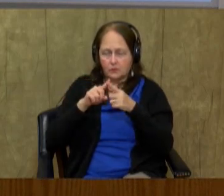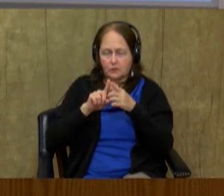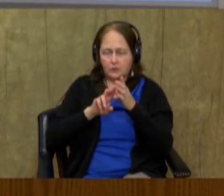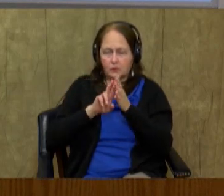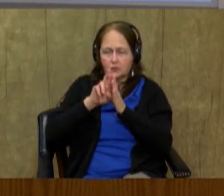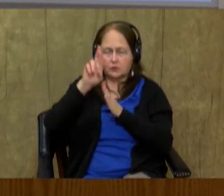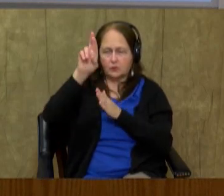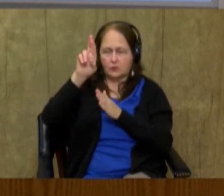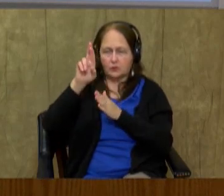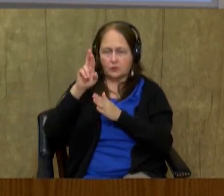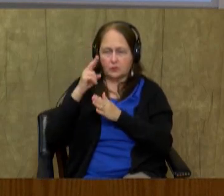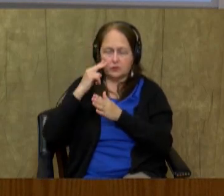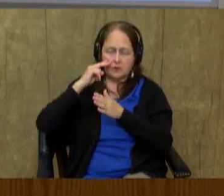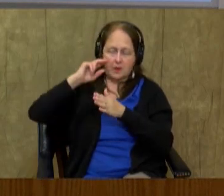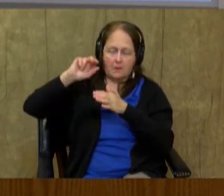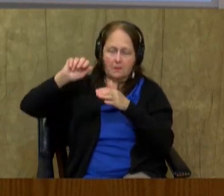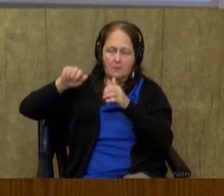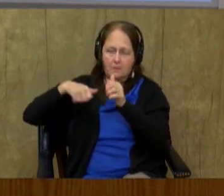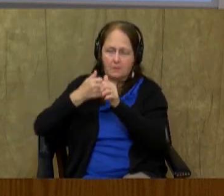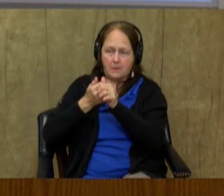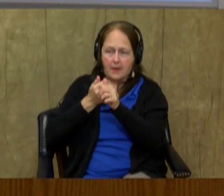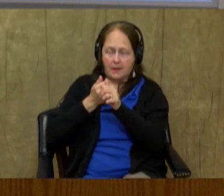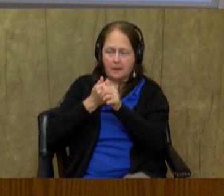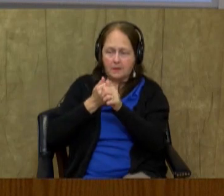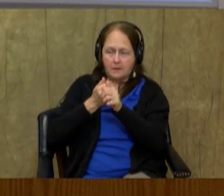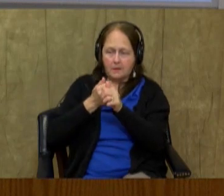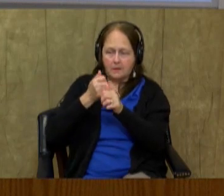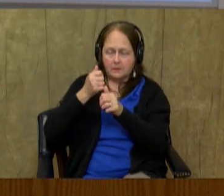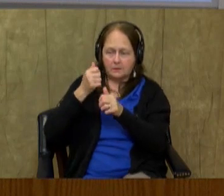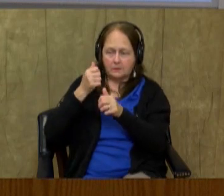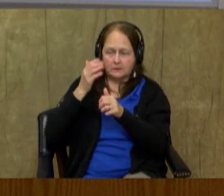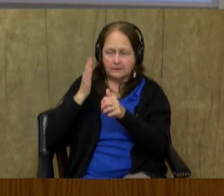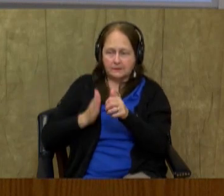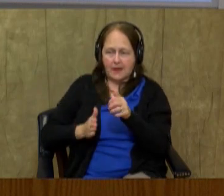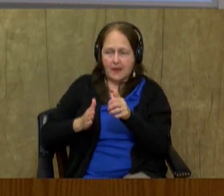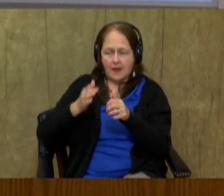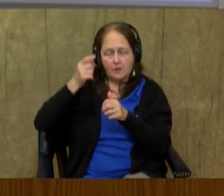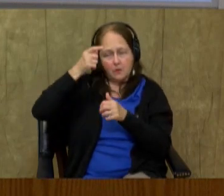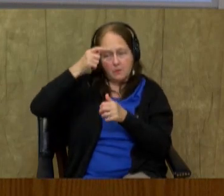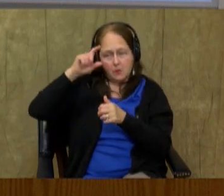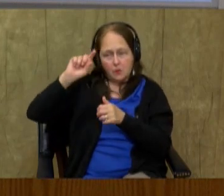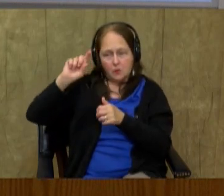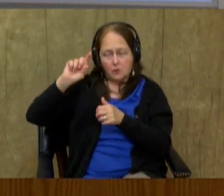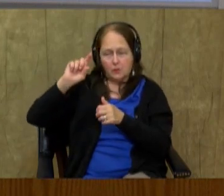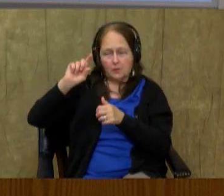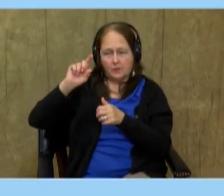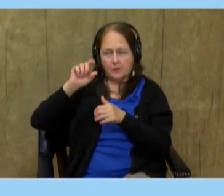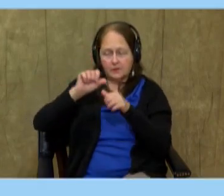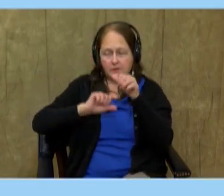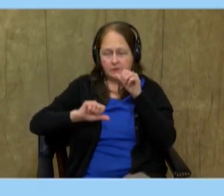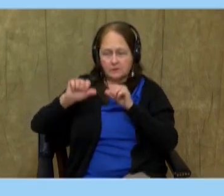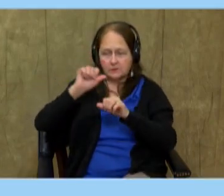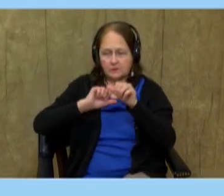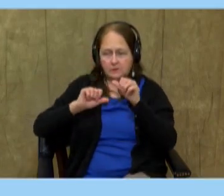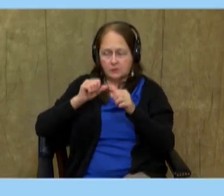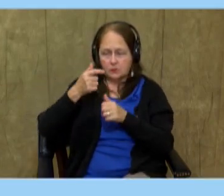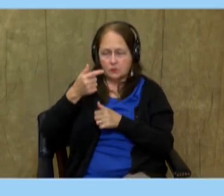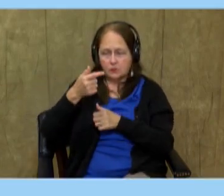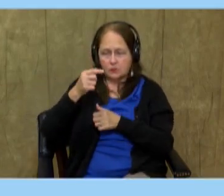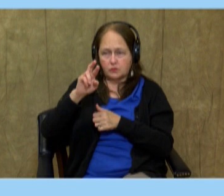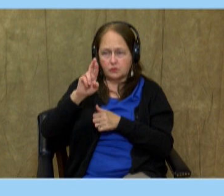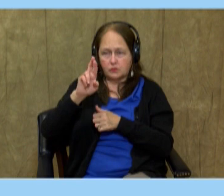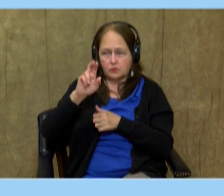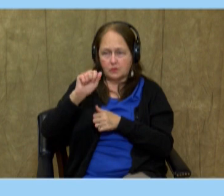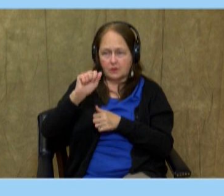for the first time the backside of the moon that we never see from Earth, and then come back. There's some science here about gravity. When